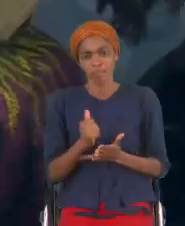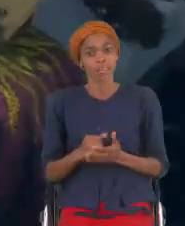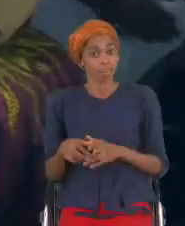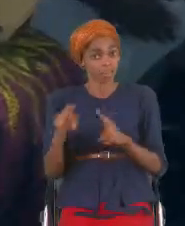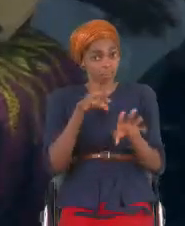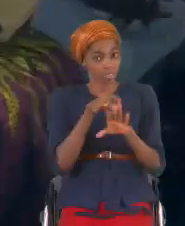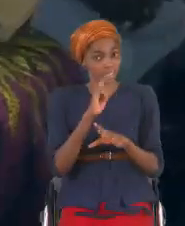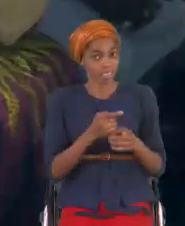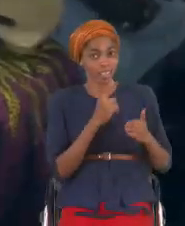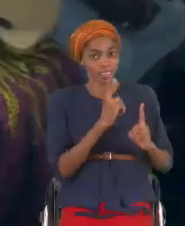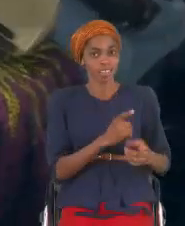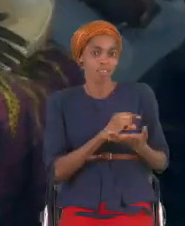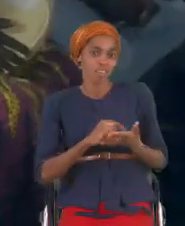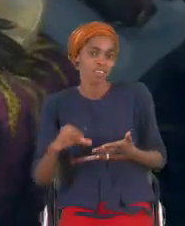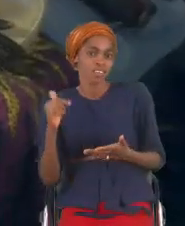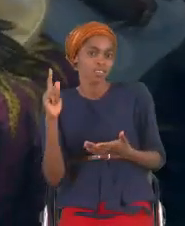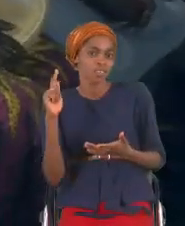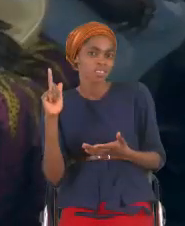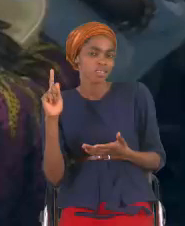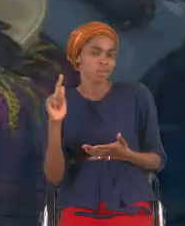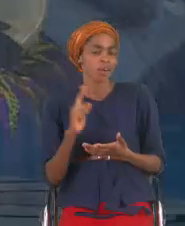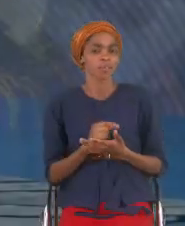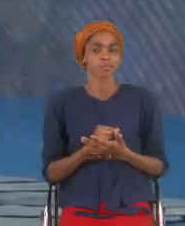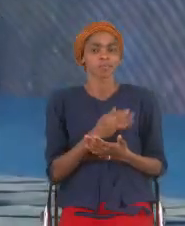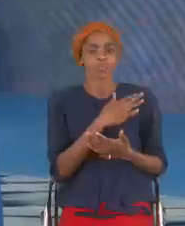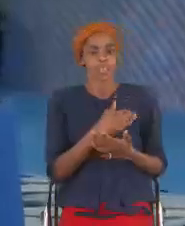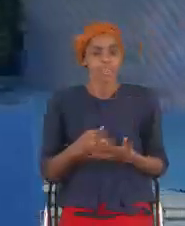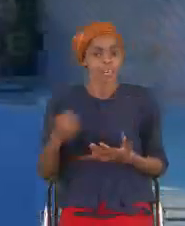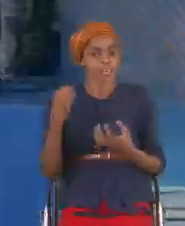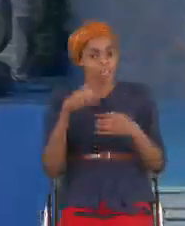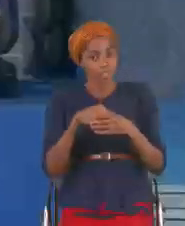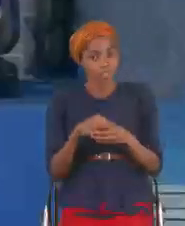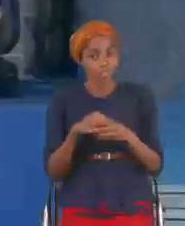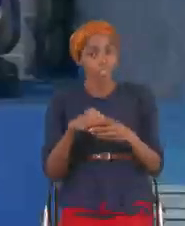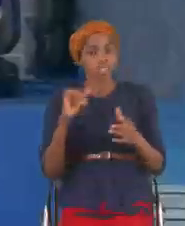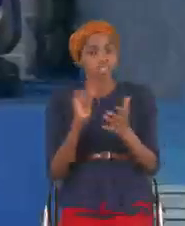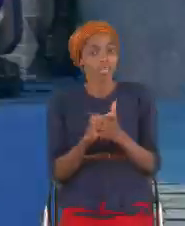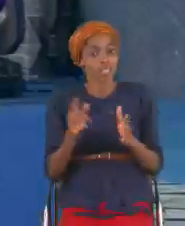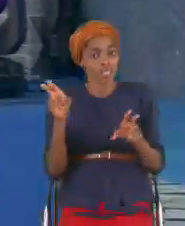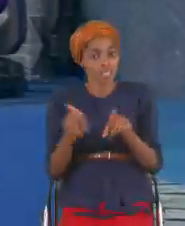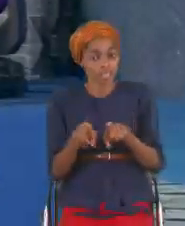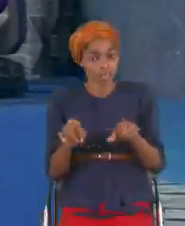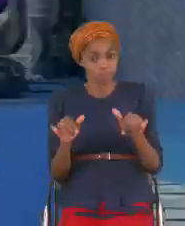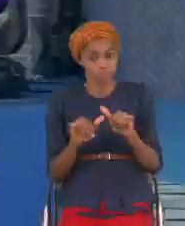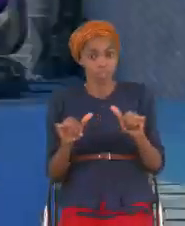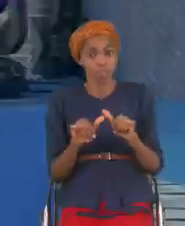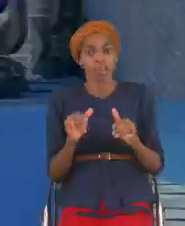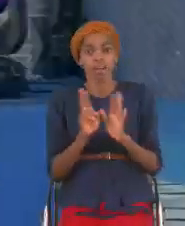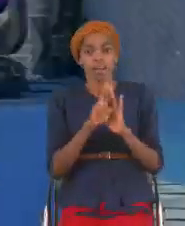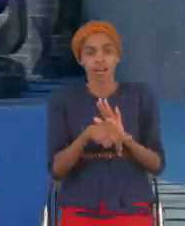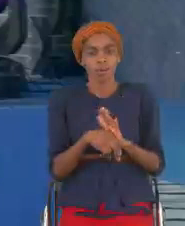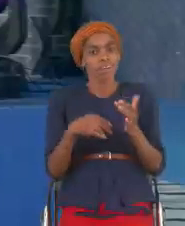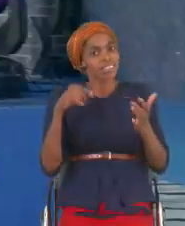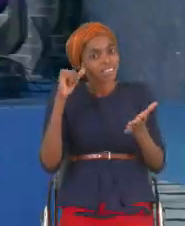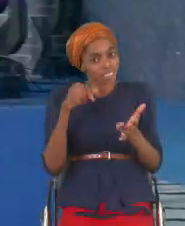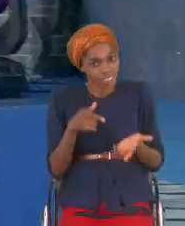answer in verse 21. In verse 21, and in that same hour, the same